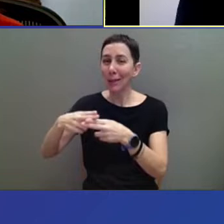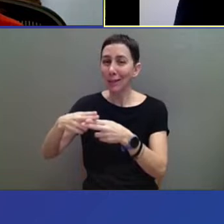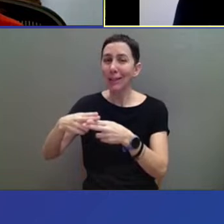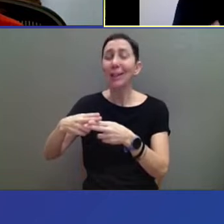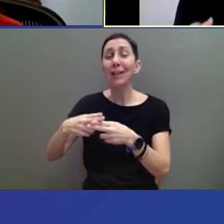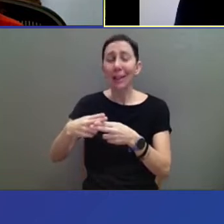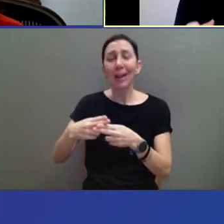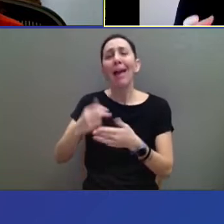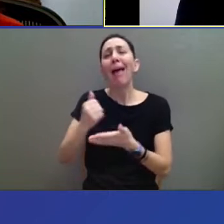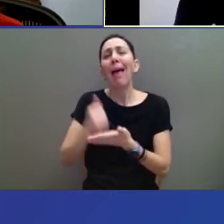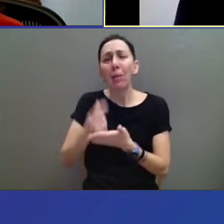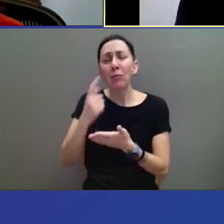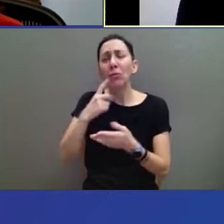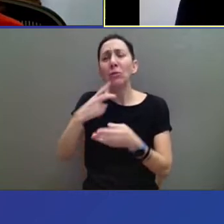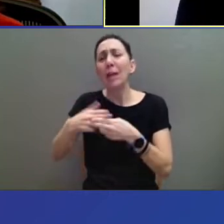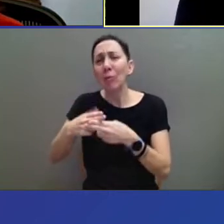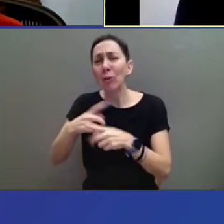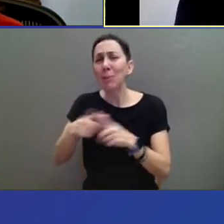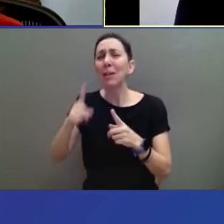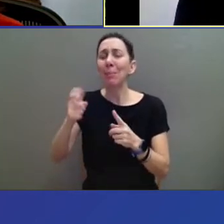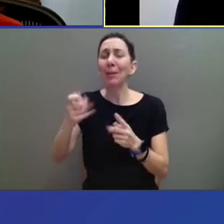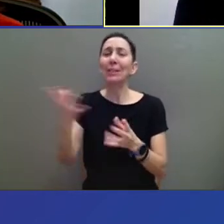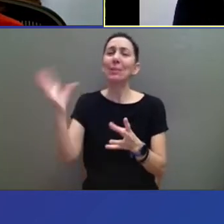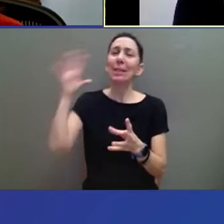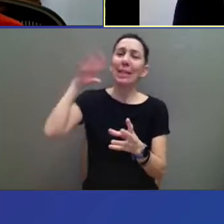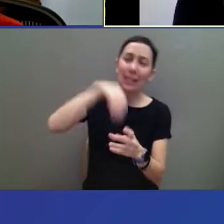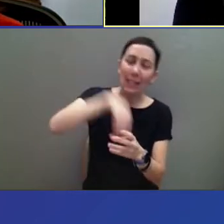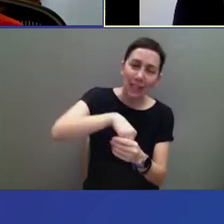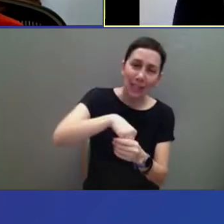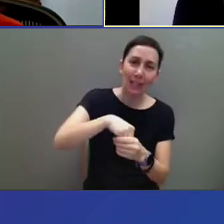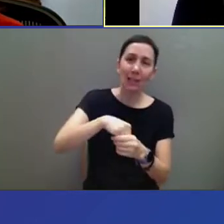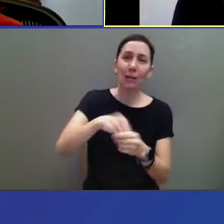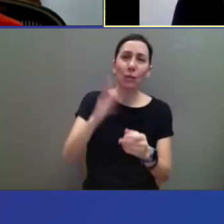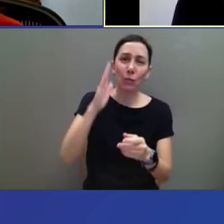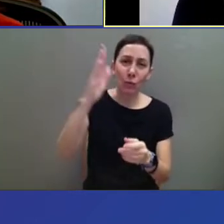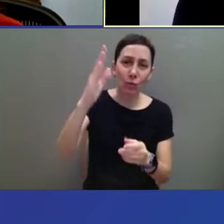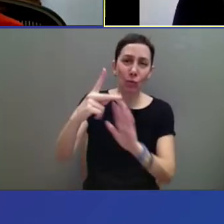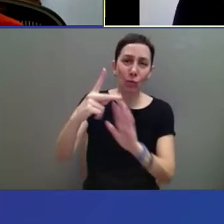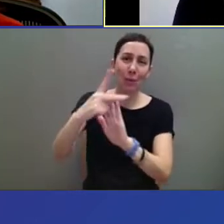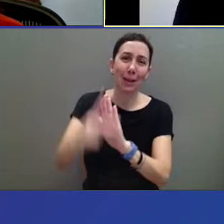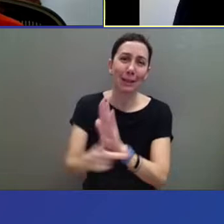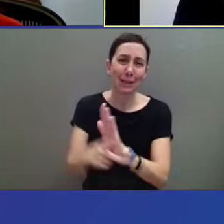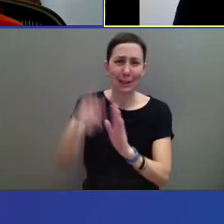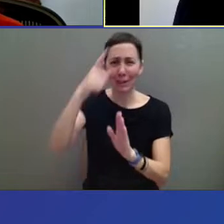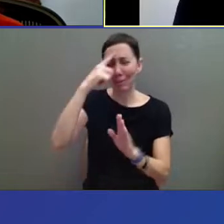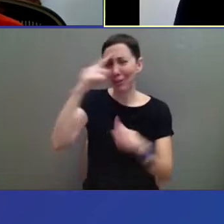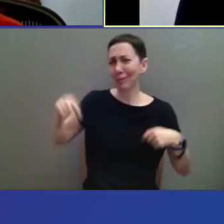future policy because this need for stability for artists has been happening for years before this.